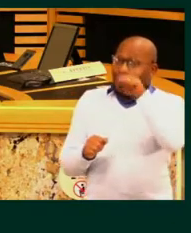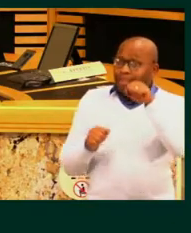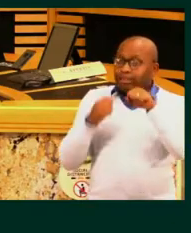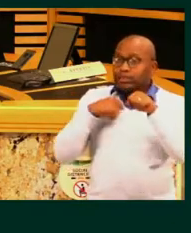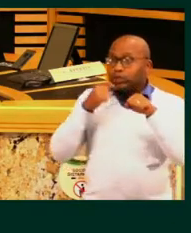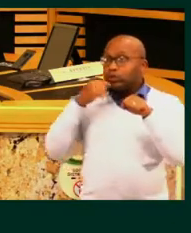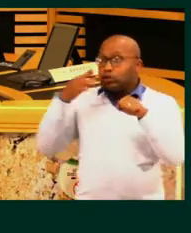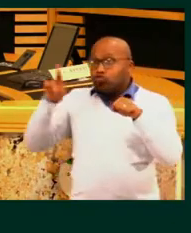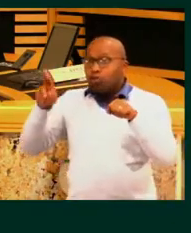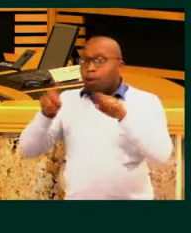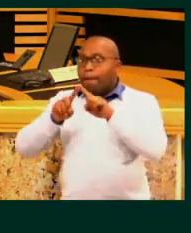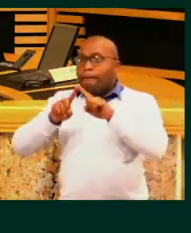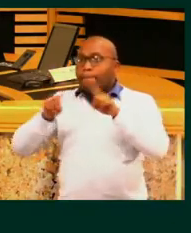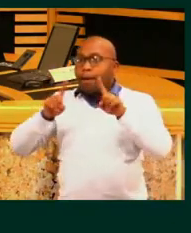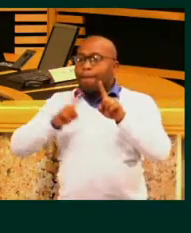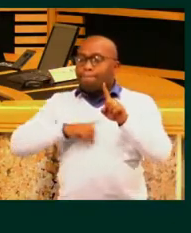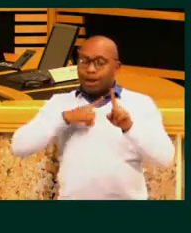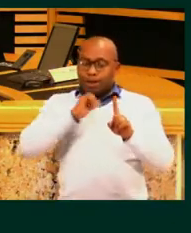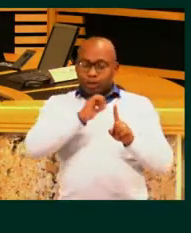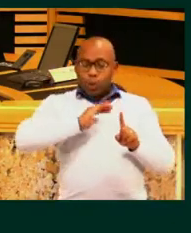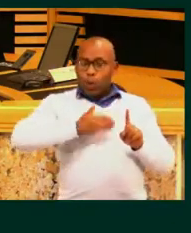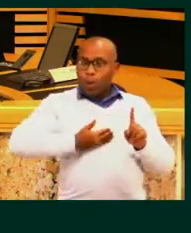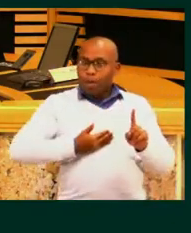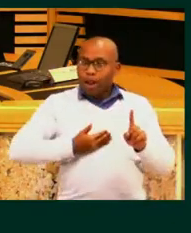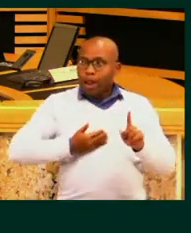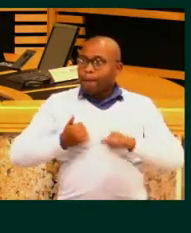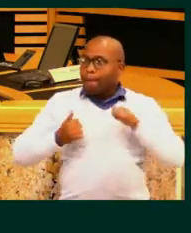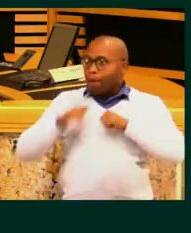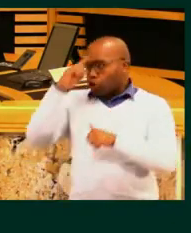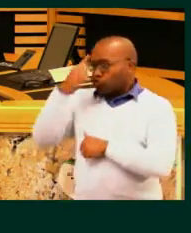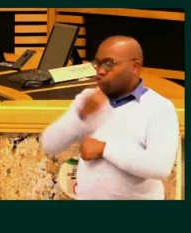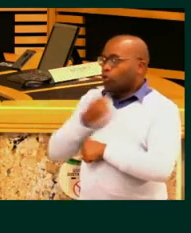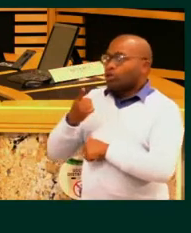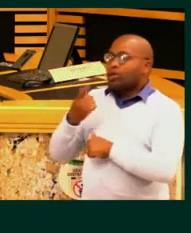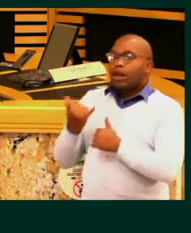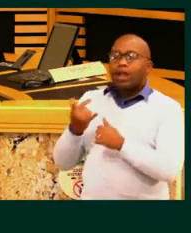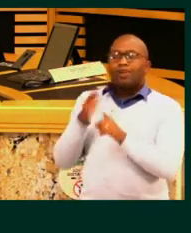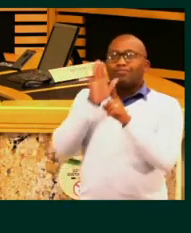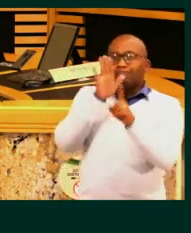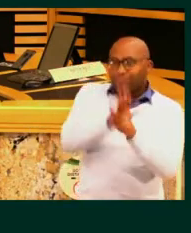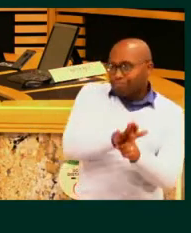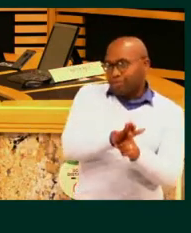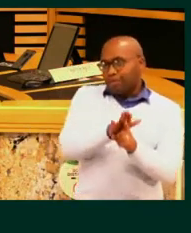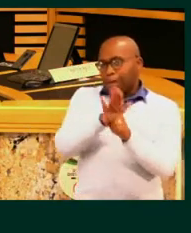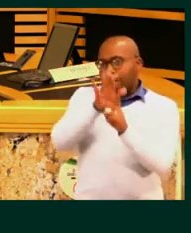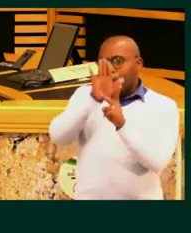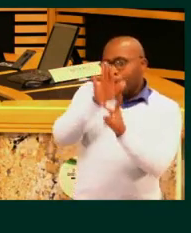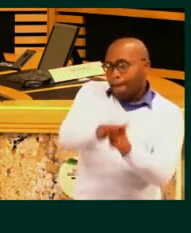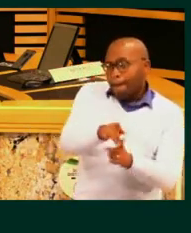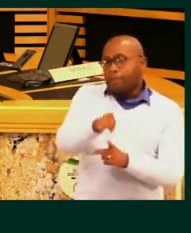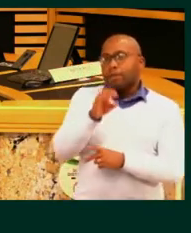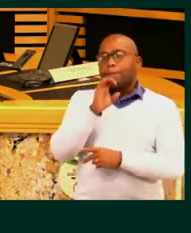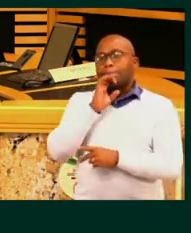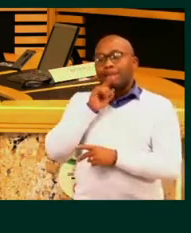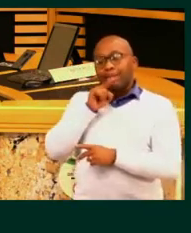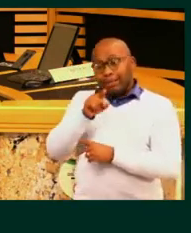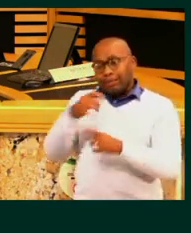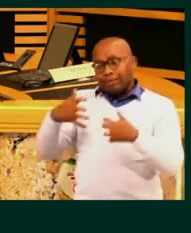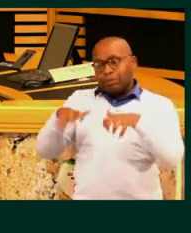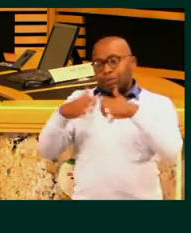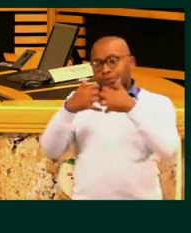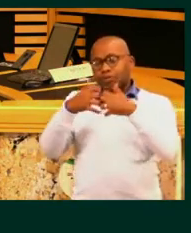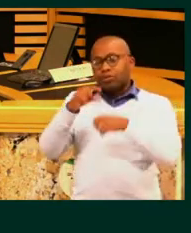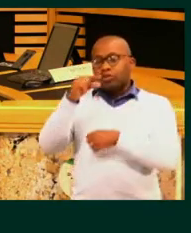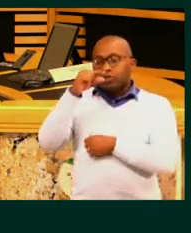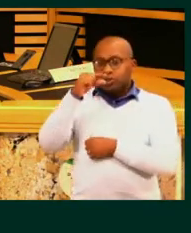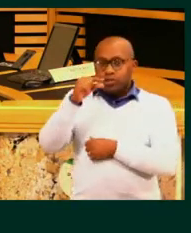pride of a woman the pride of a daughter has been affected it means it is gbv in increase and